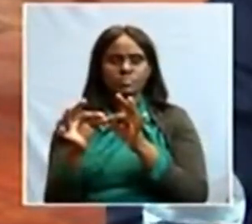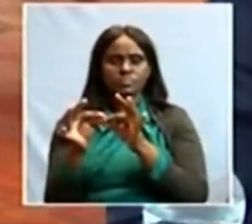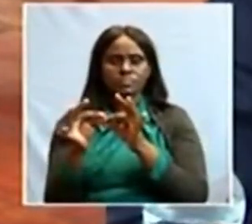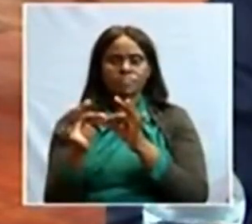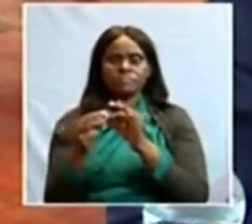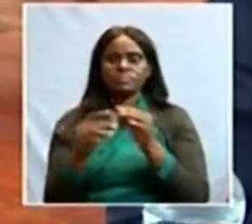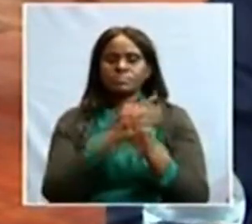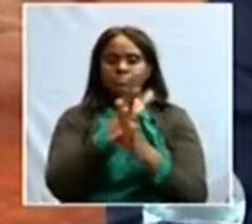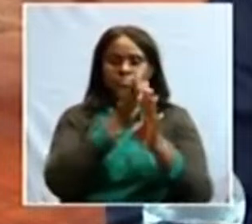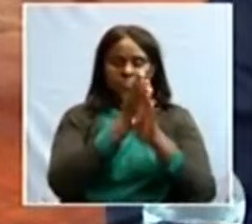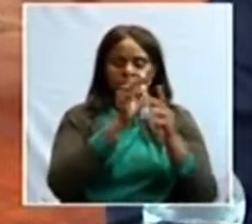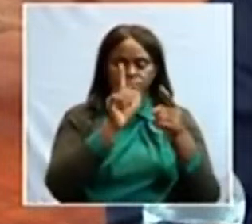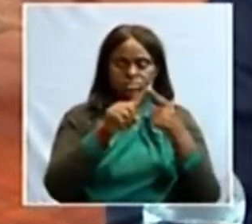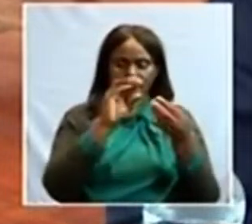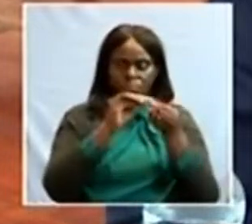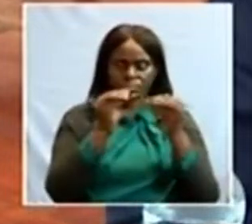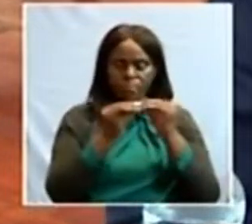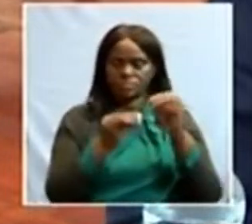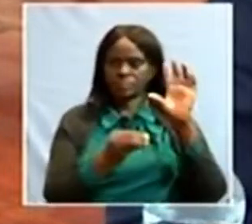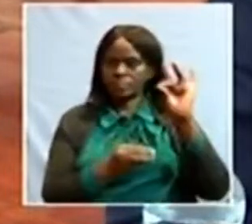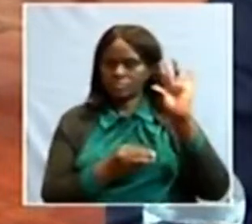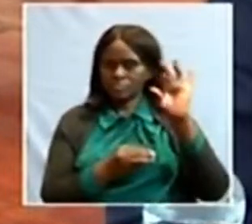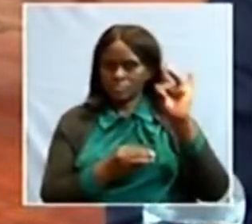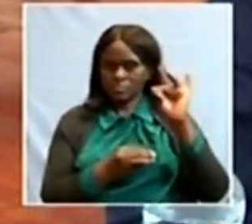Can you refer to Appendix 8?